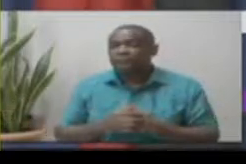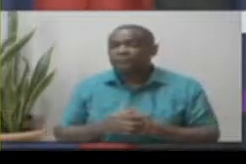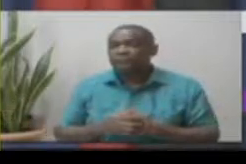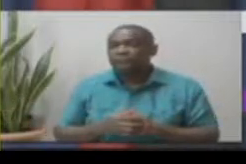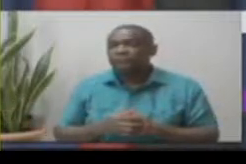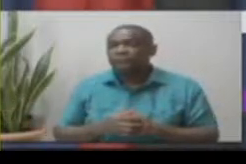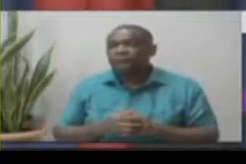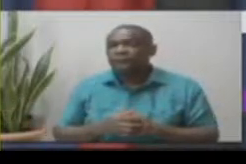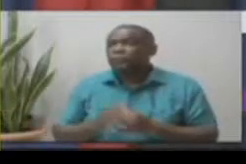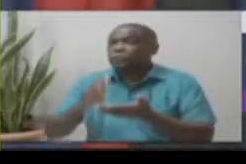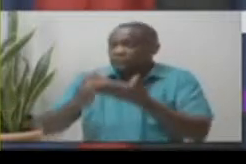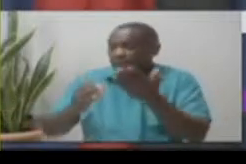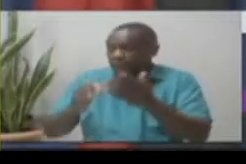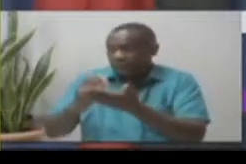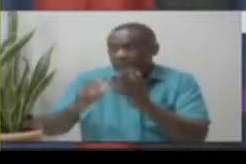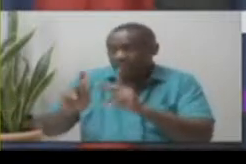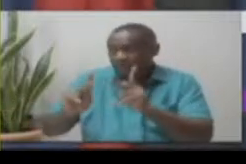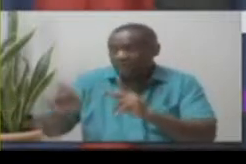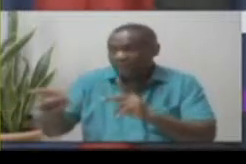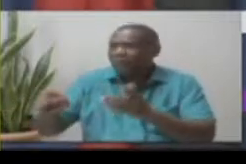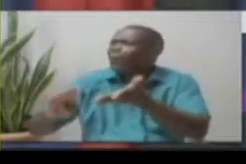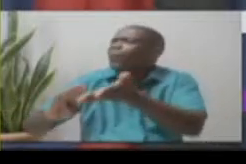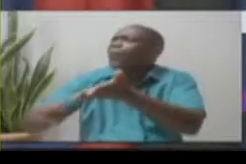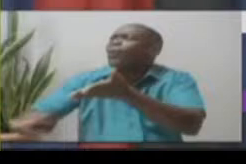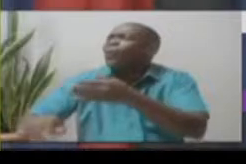even raise the issue.